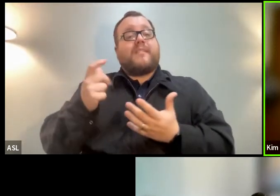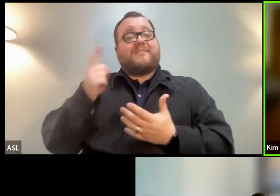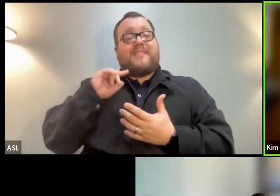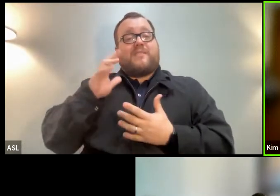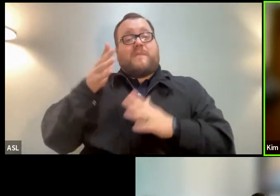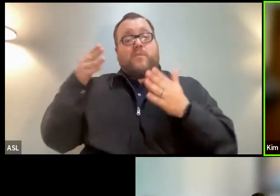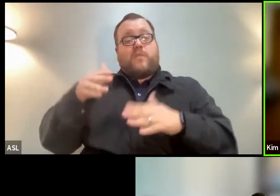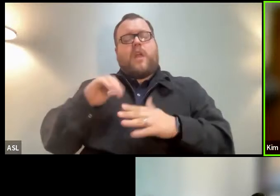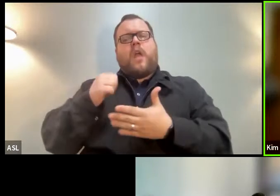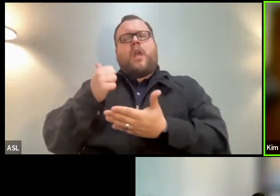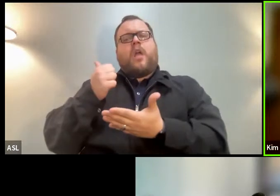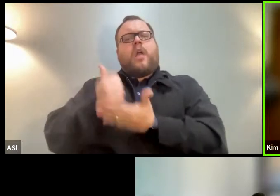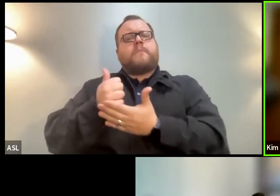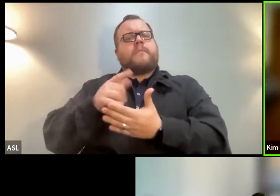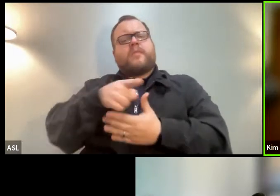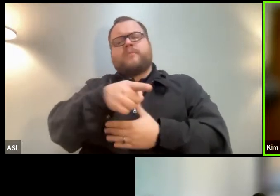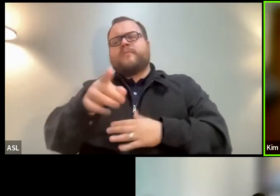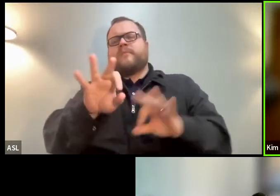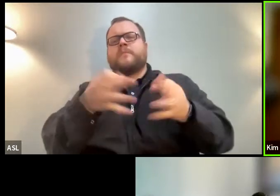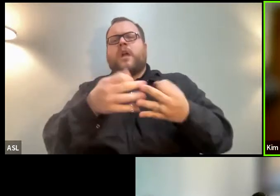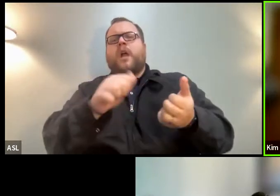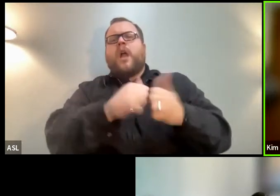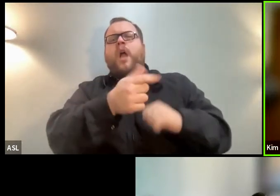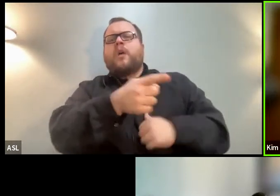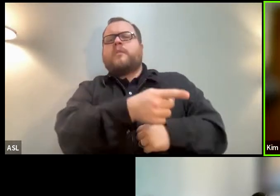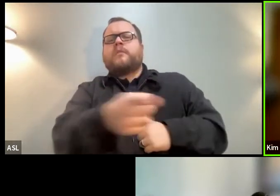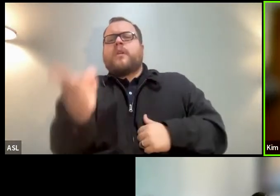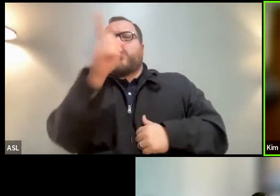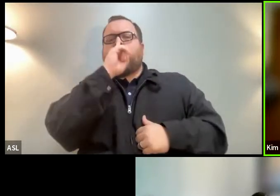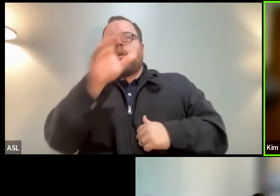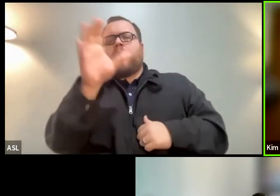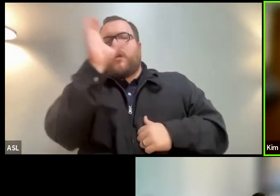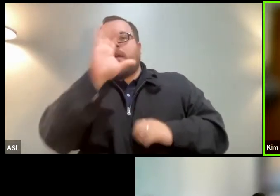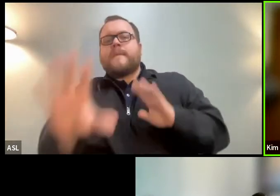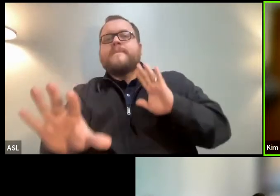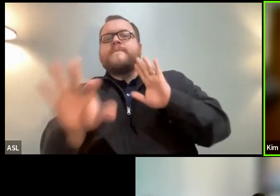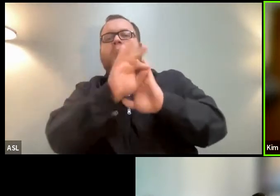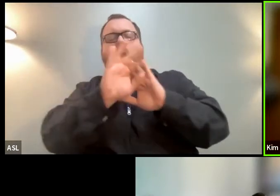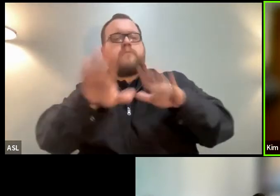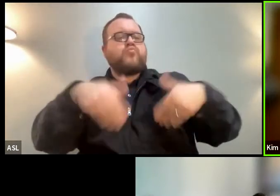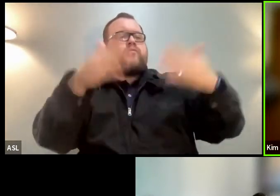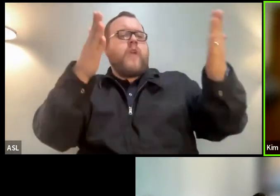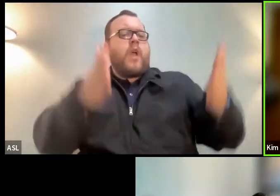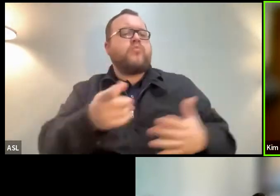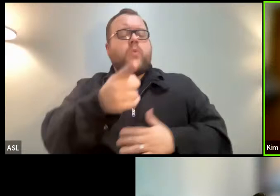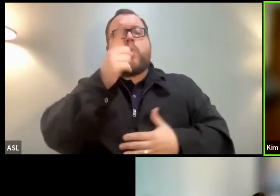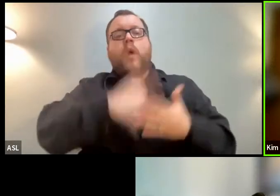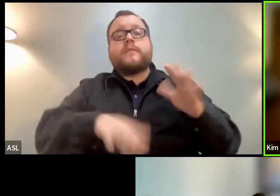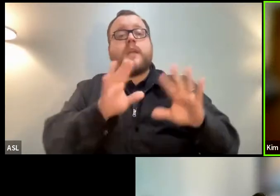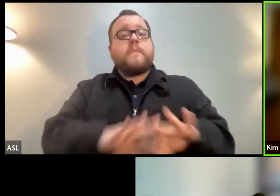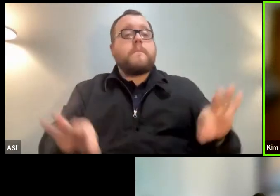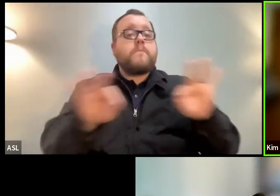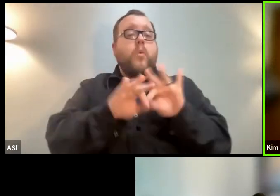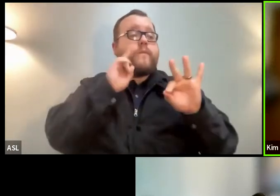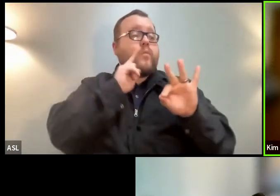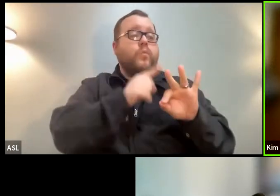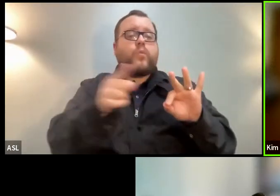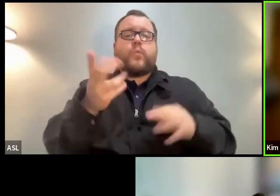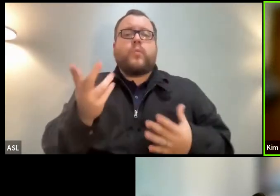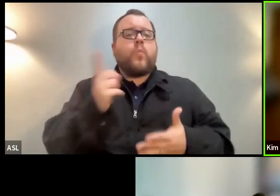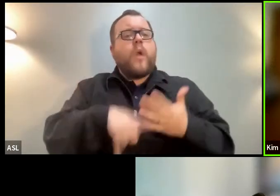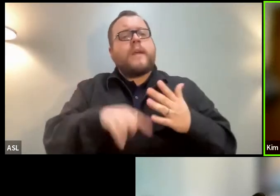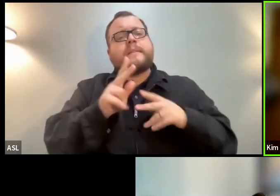how are you going to go about finding a provider? What are the things that are important to you? What kind of clinic are you looking